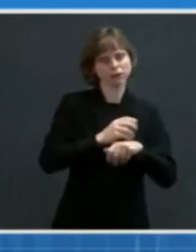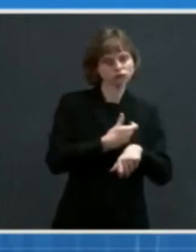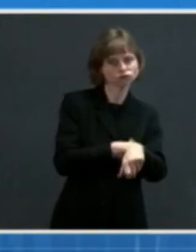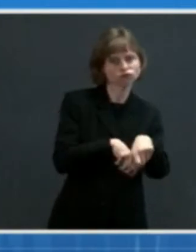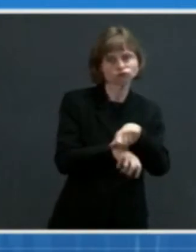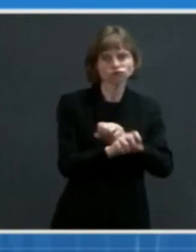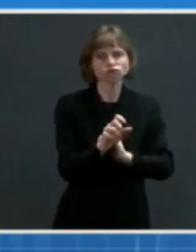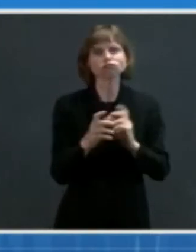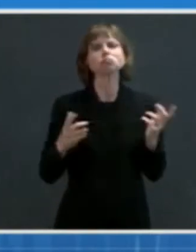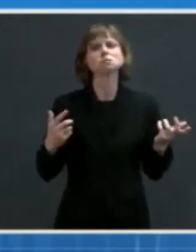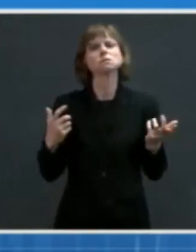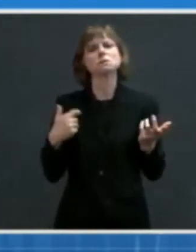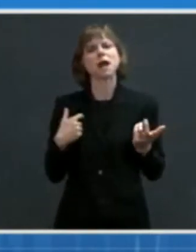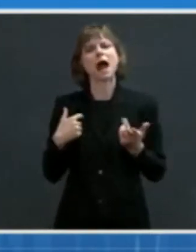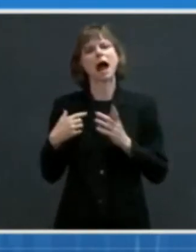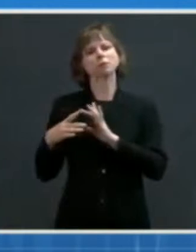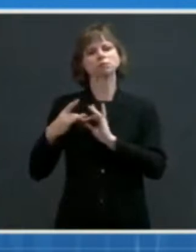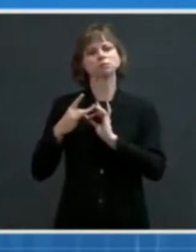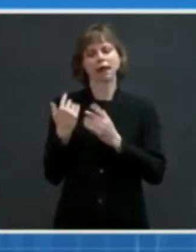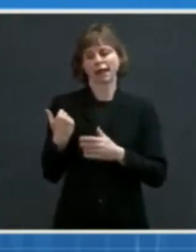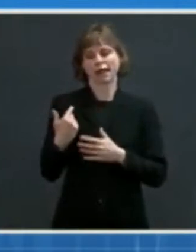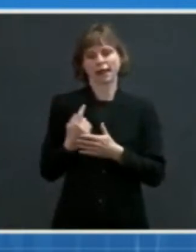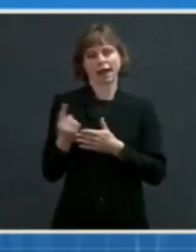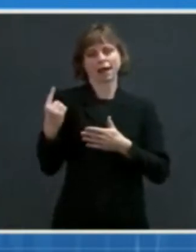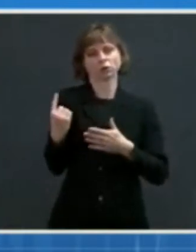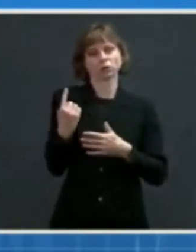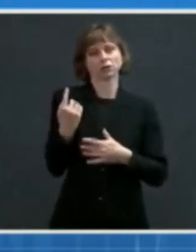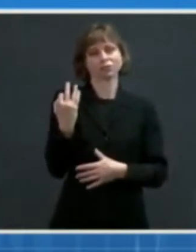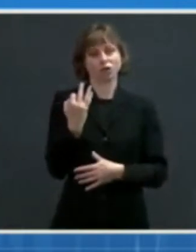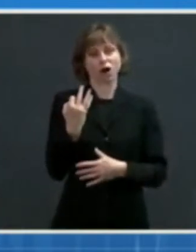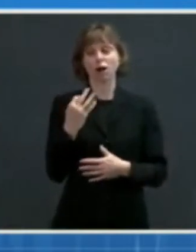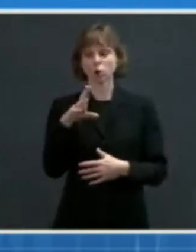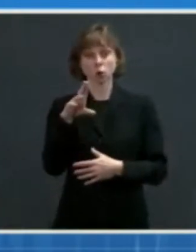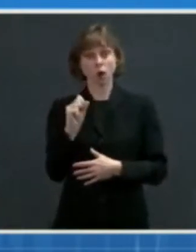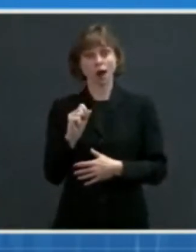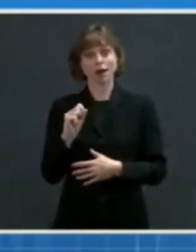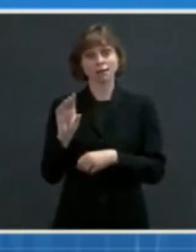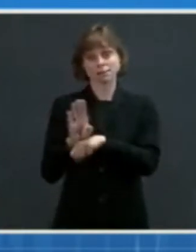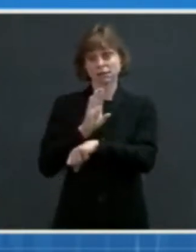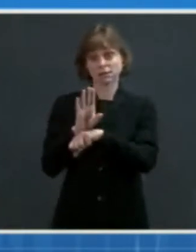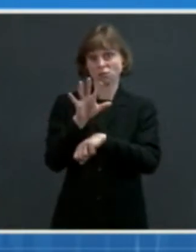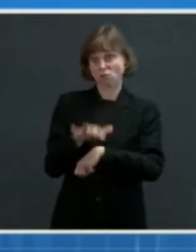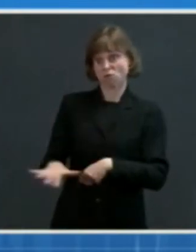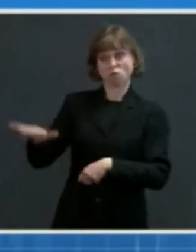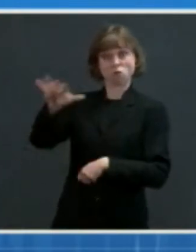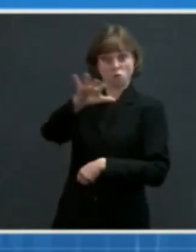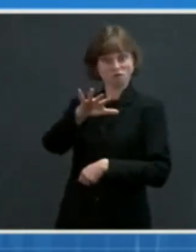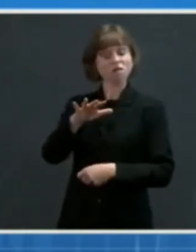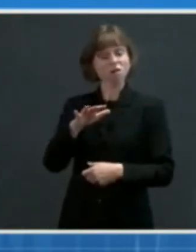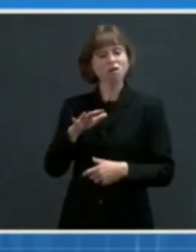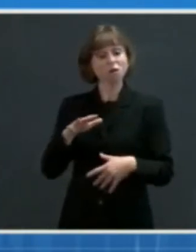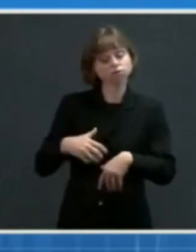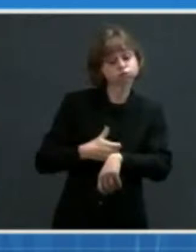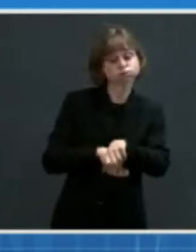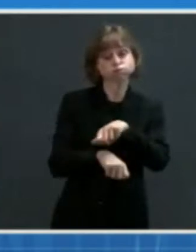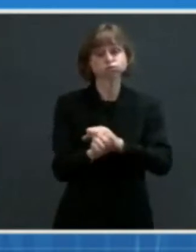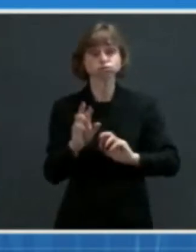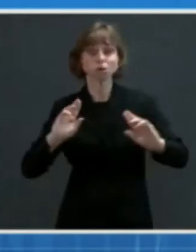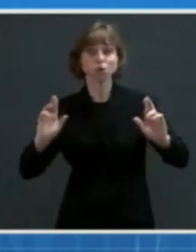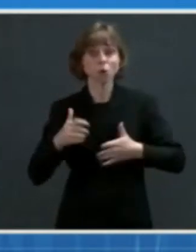last Friday, U.S. companies are stepping up to help the country lead its way out of this